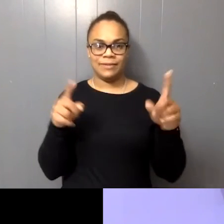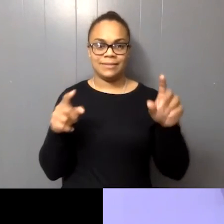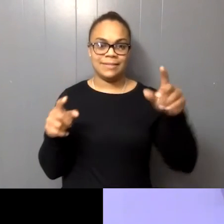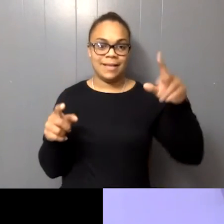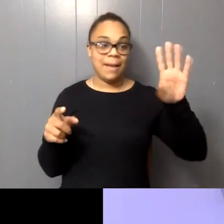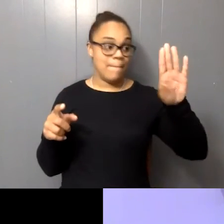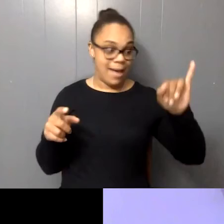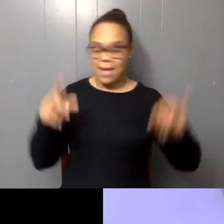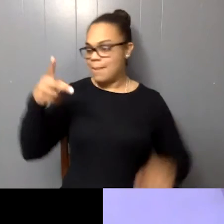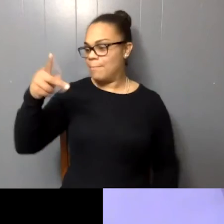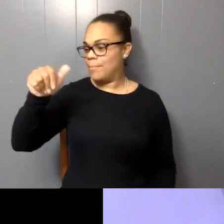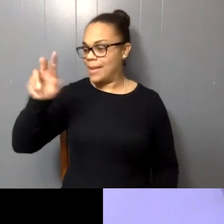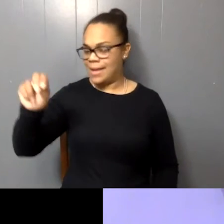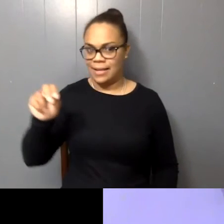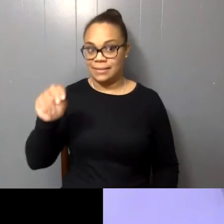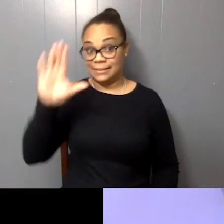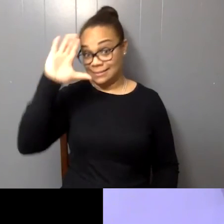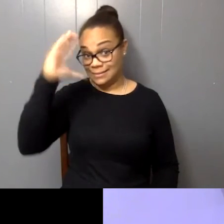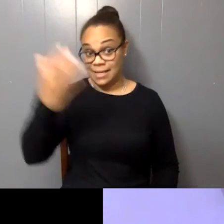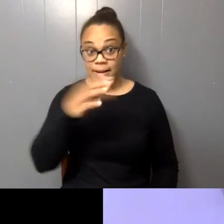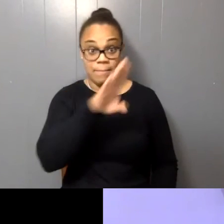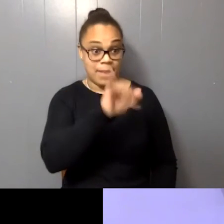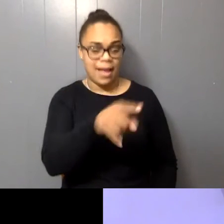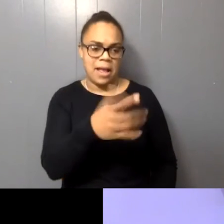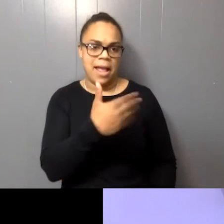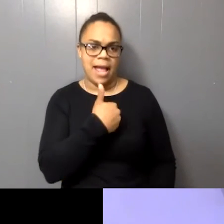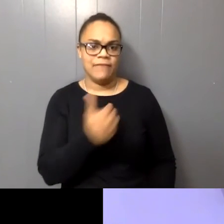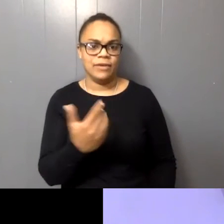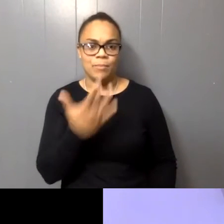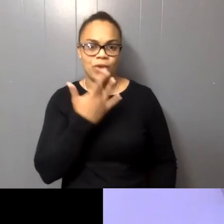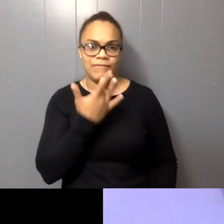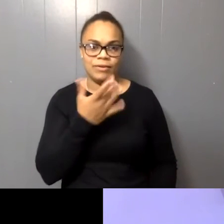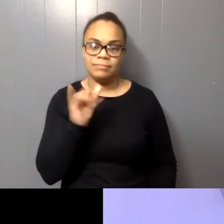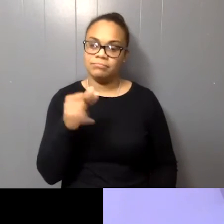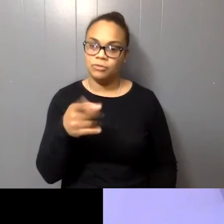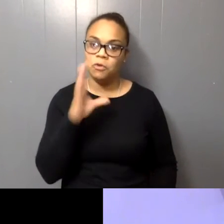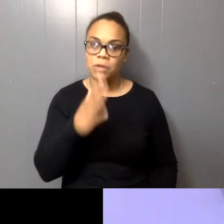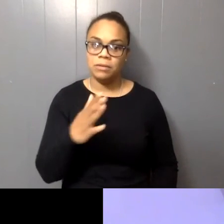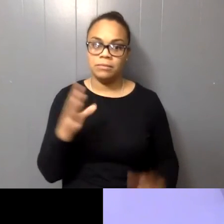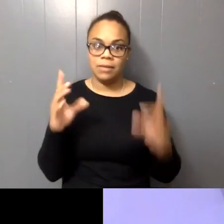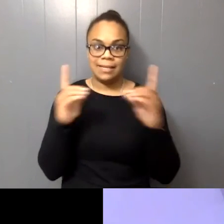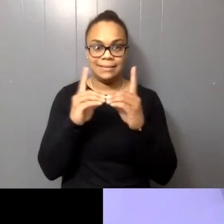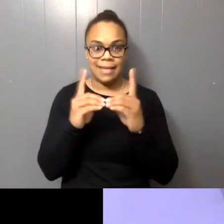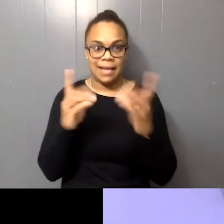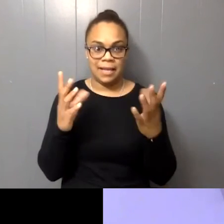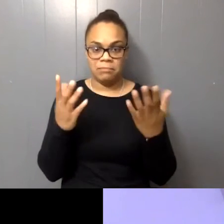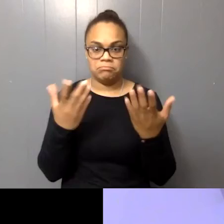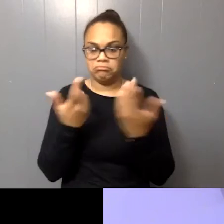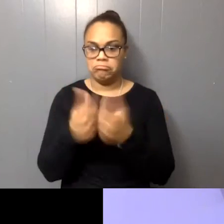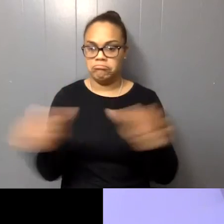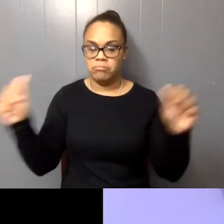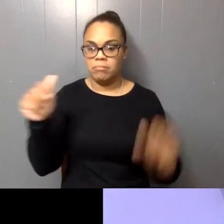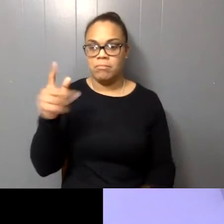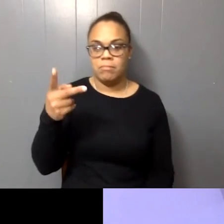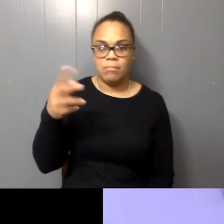bisexual is you have a preference, so you will date like pronouns don't really matter. You will